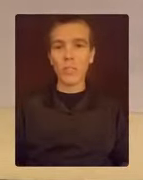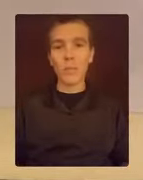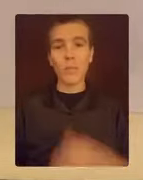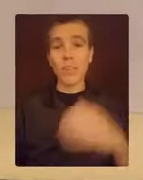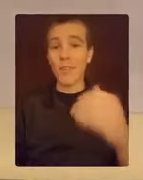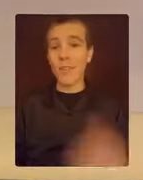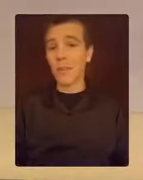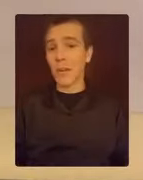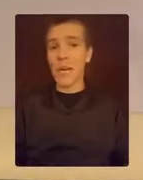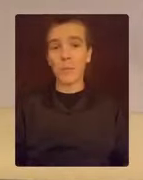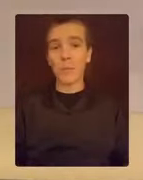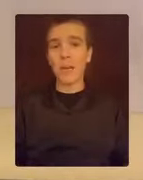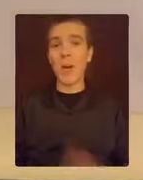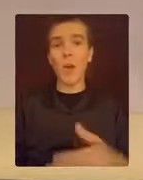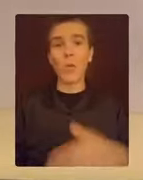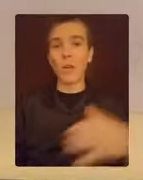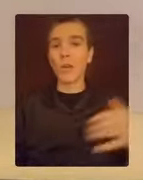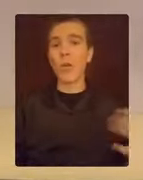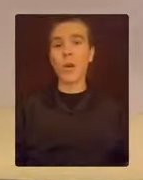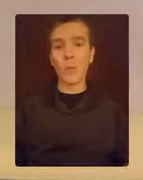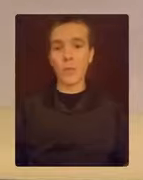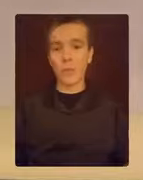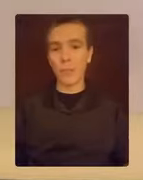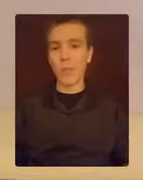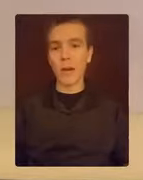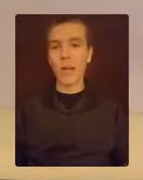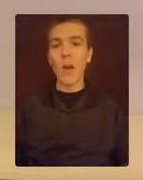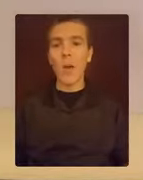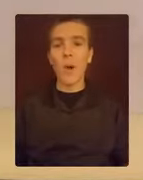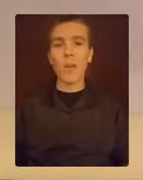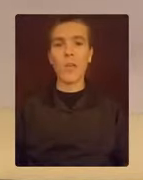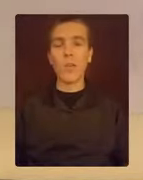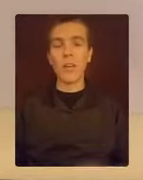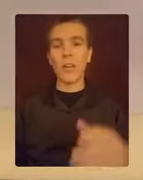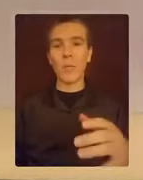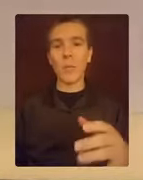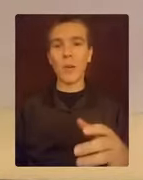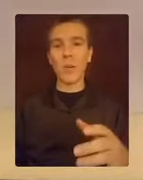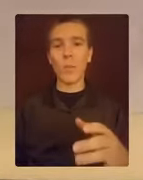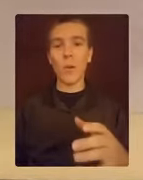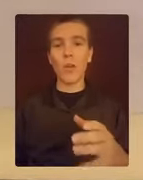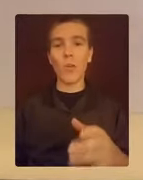or simply giving them a compliment or holding a door open for somebody,